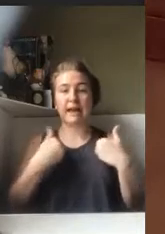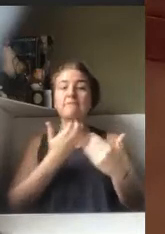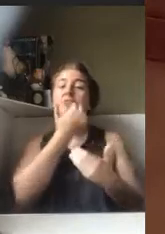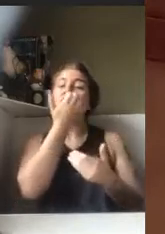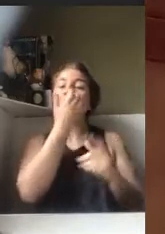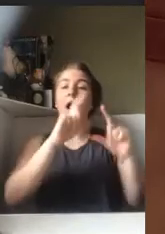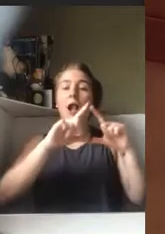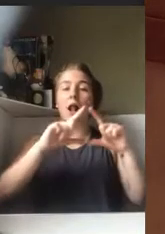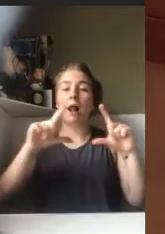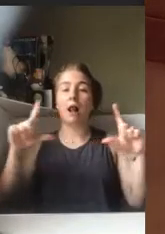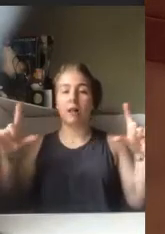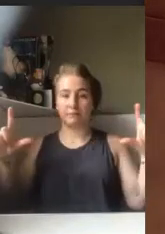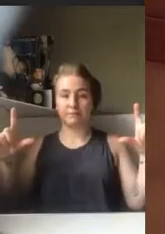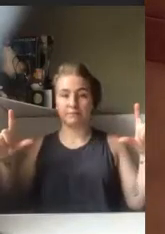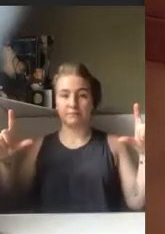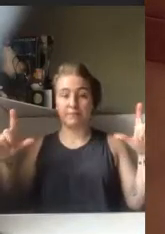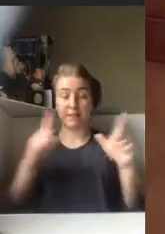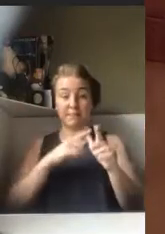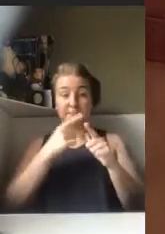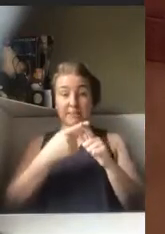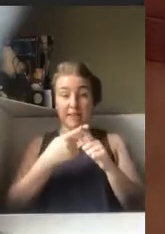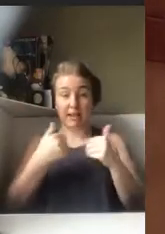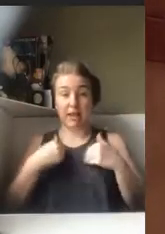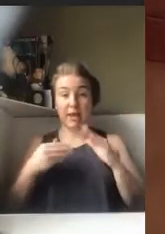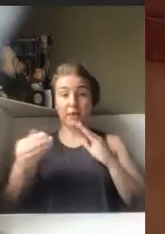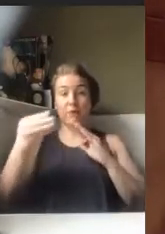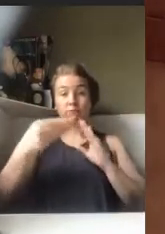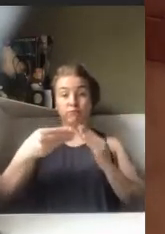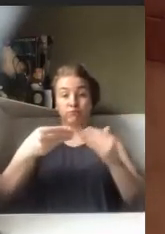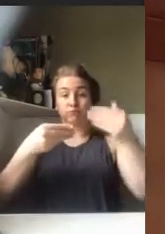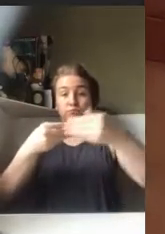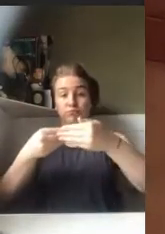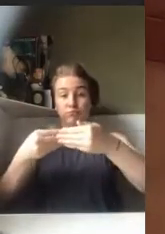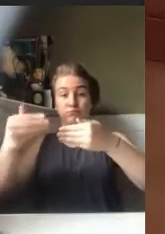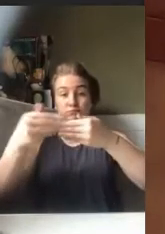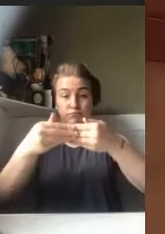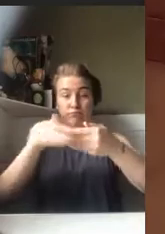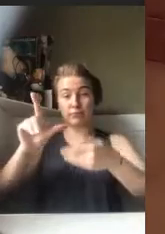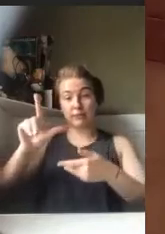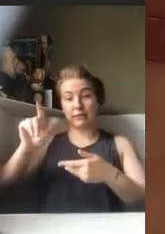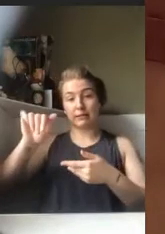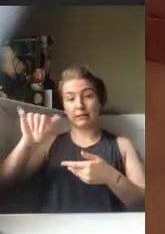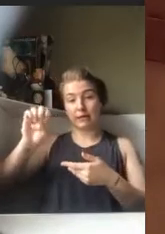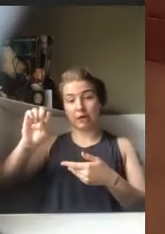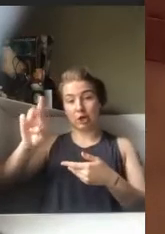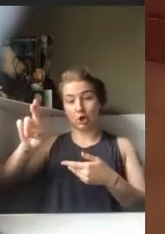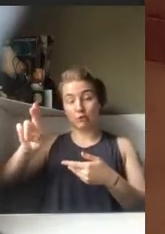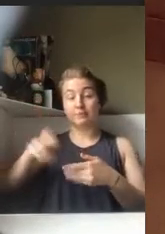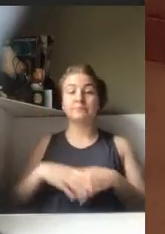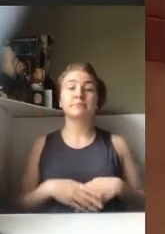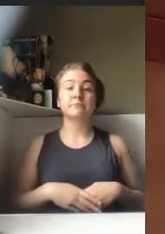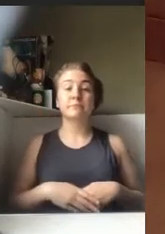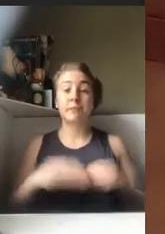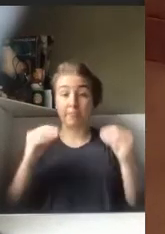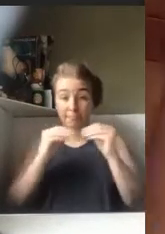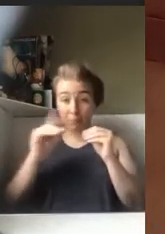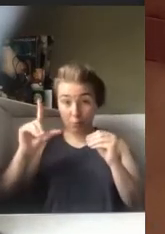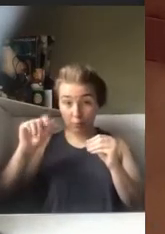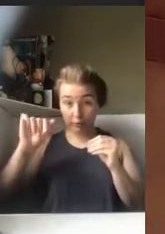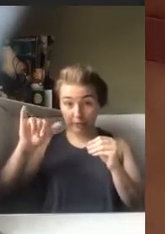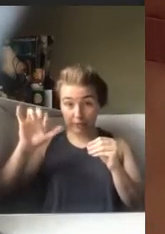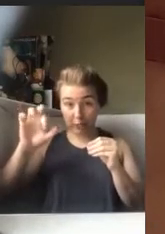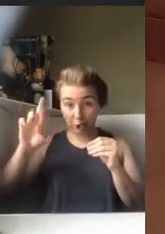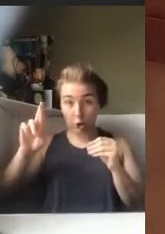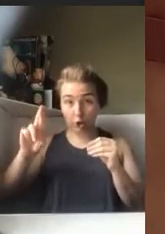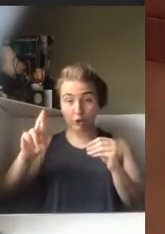space. I'll even layer other blades of grass on top of what I've already glued down. The more layers you add actually improve